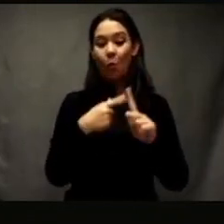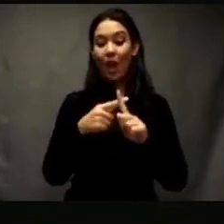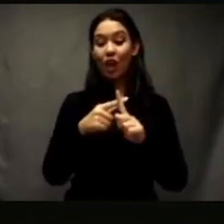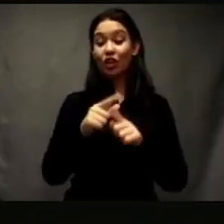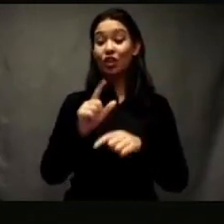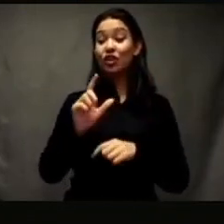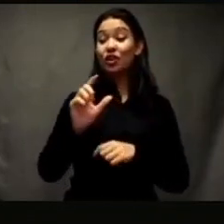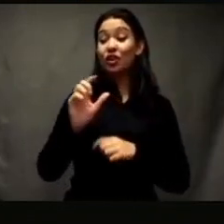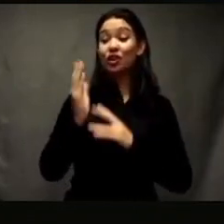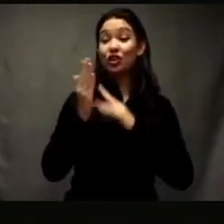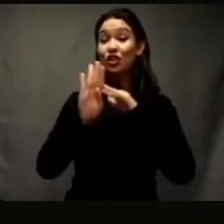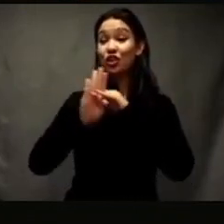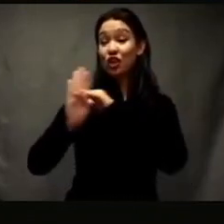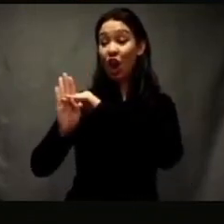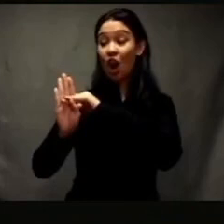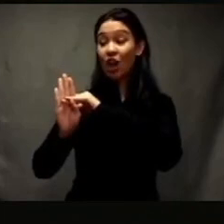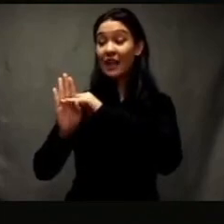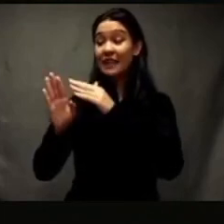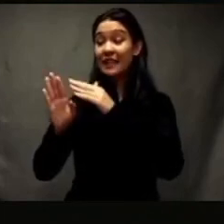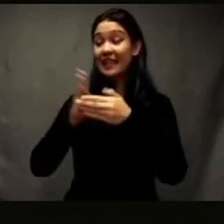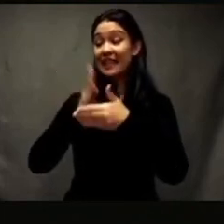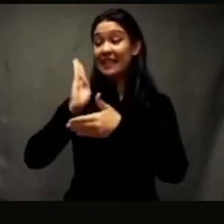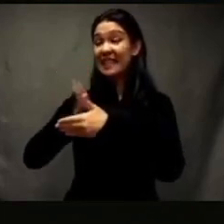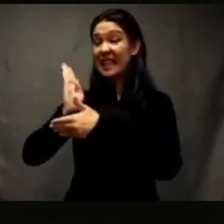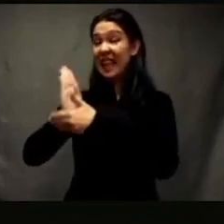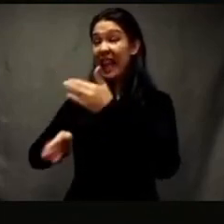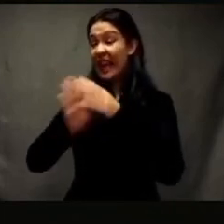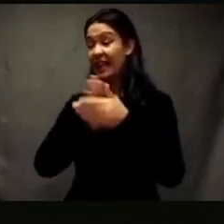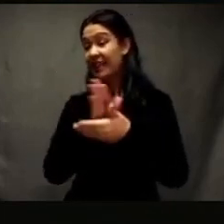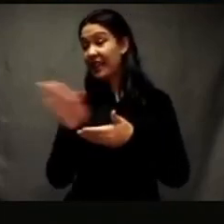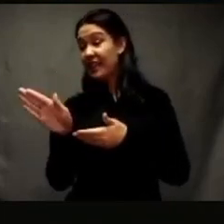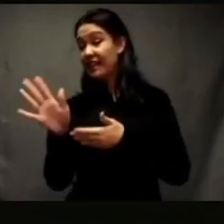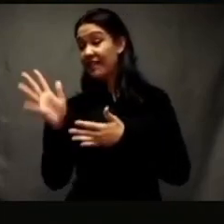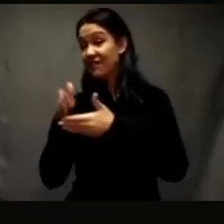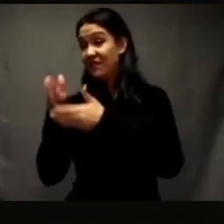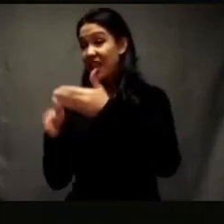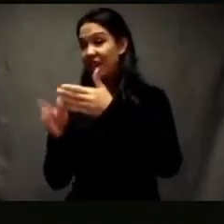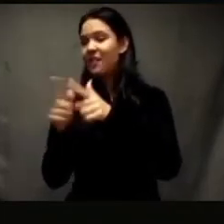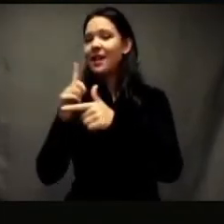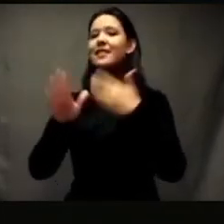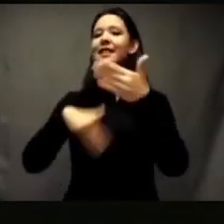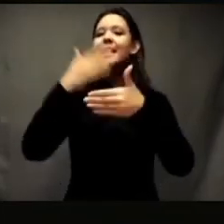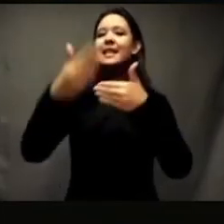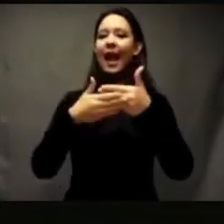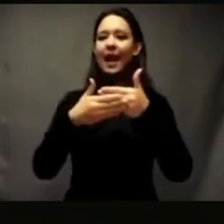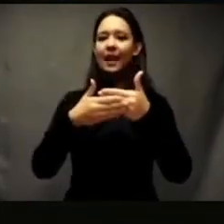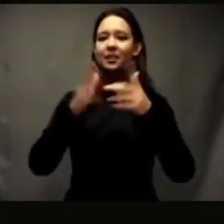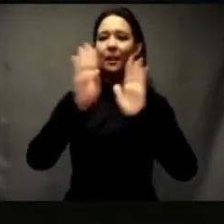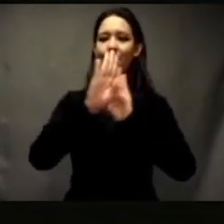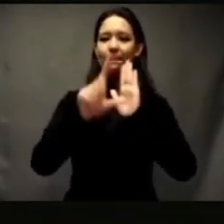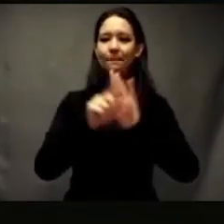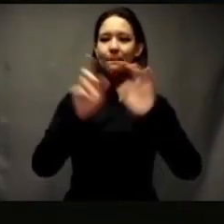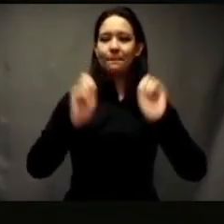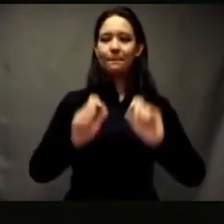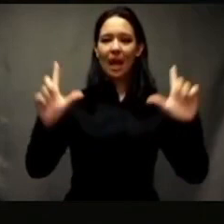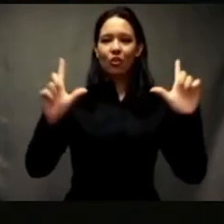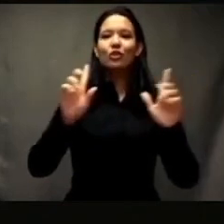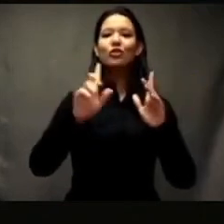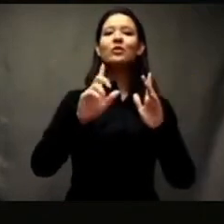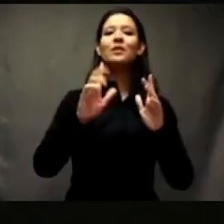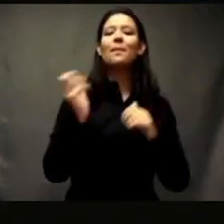go to the next backdrop. So I'm going to go ahead and put them back where they